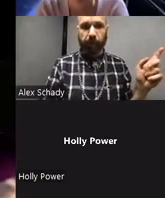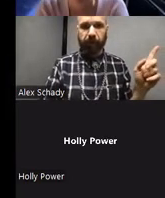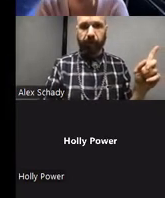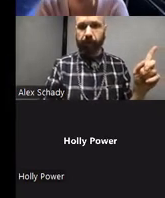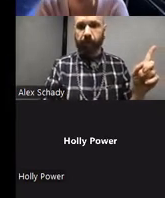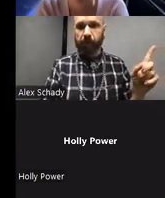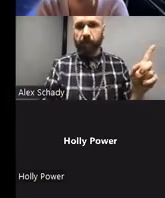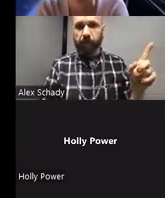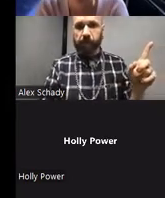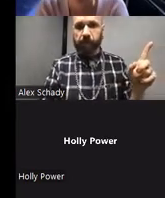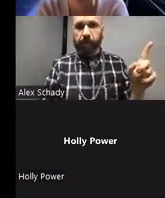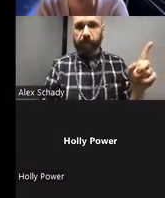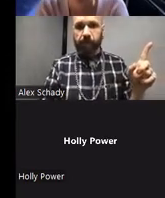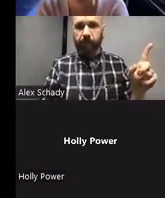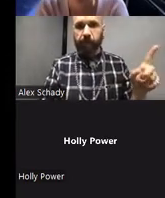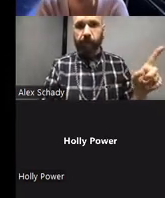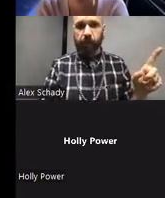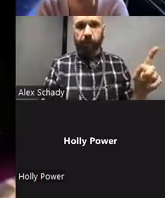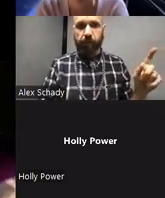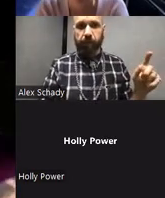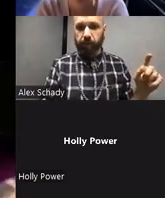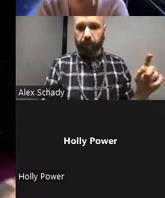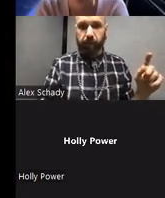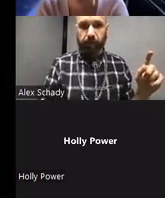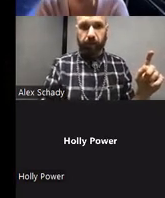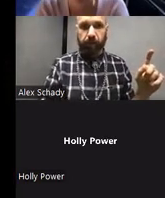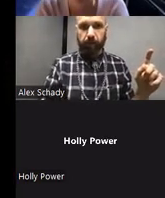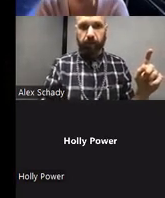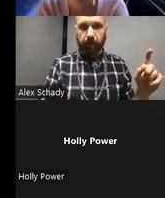Go back. And there's just one.